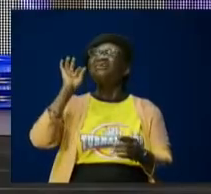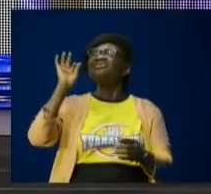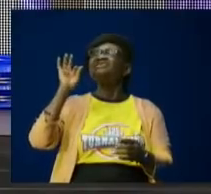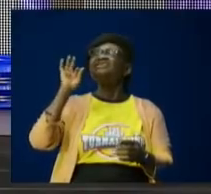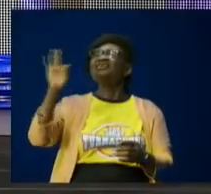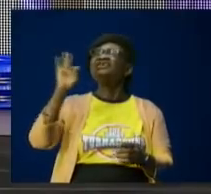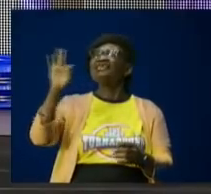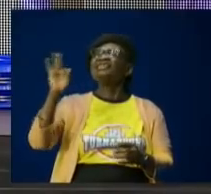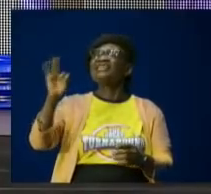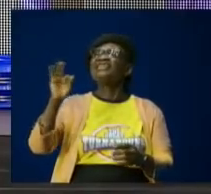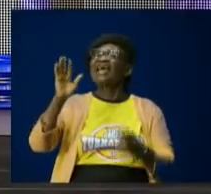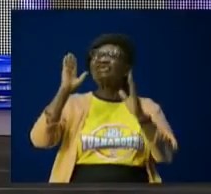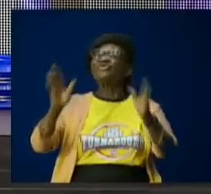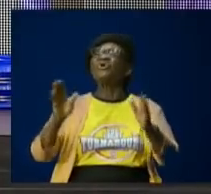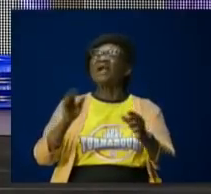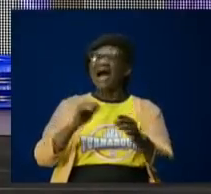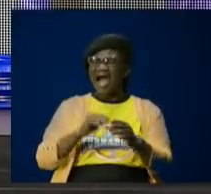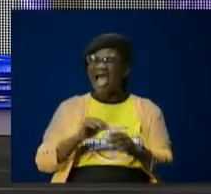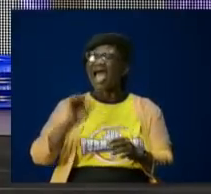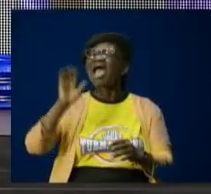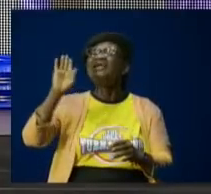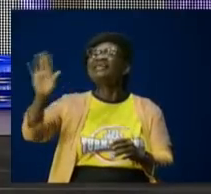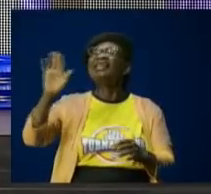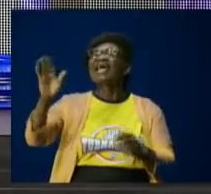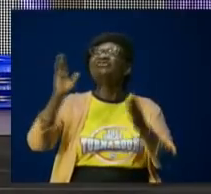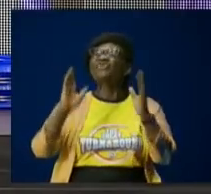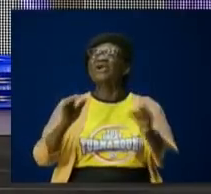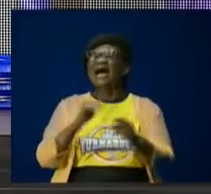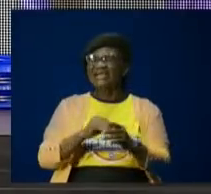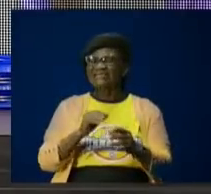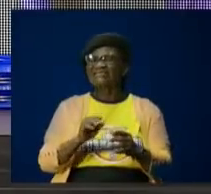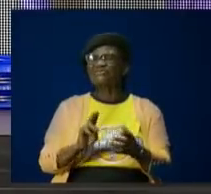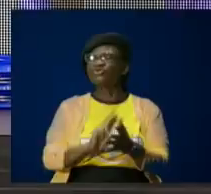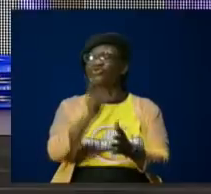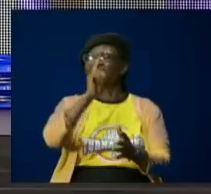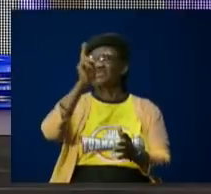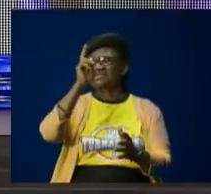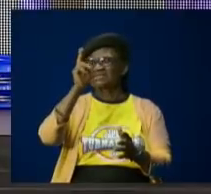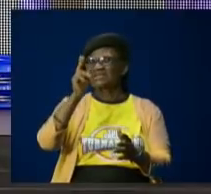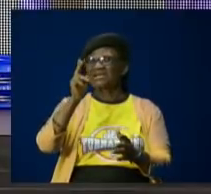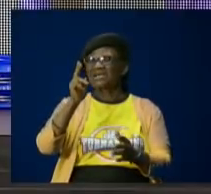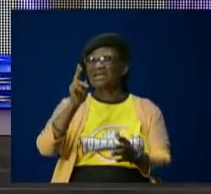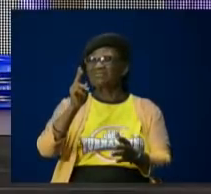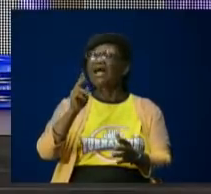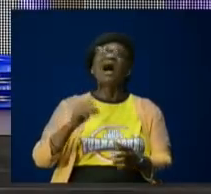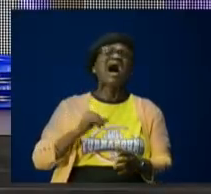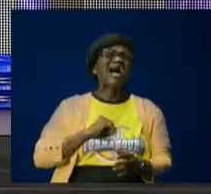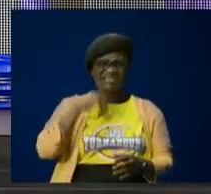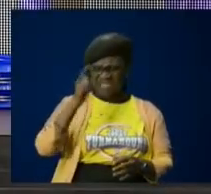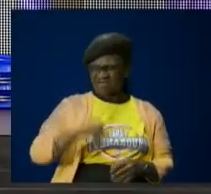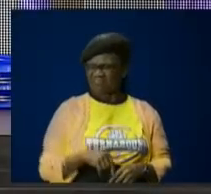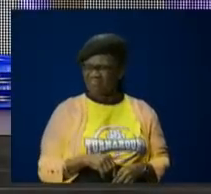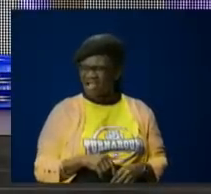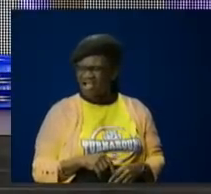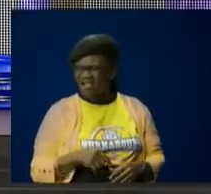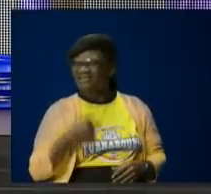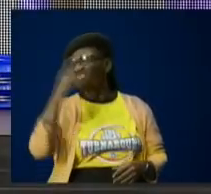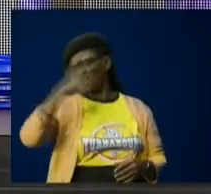Pray. Get my problem solved. Tell me how much I will pay.